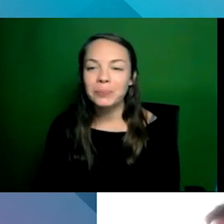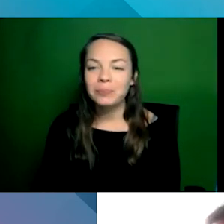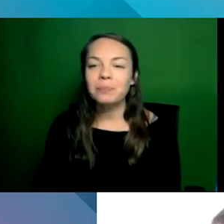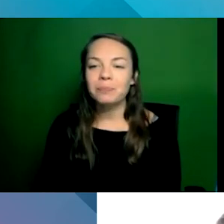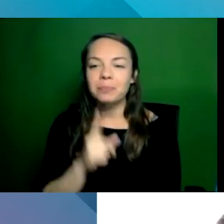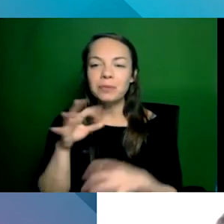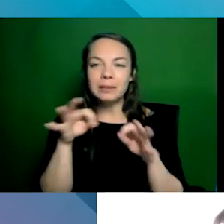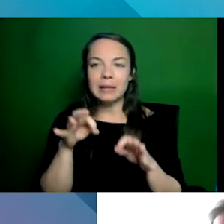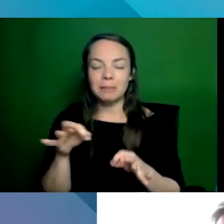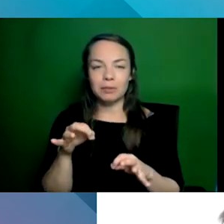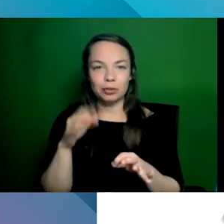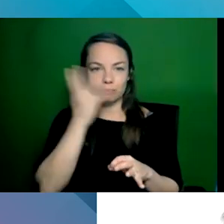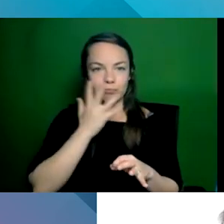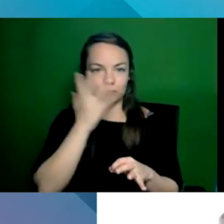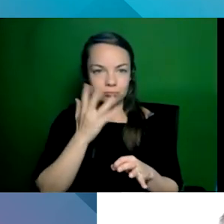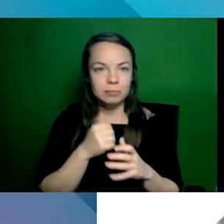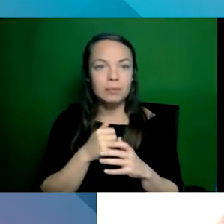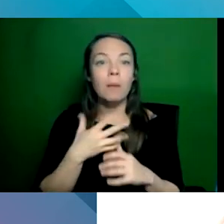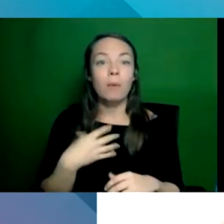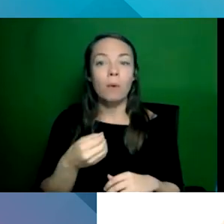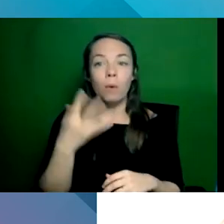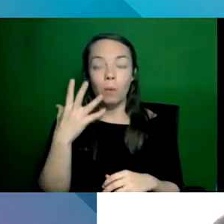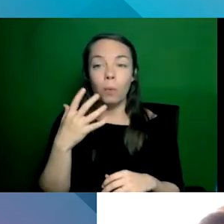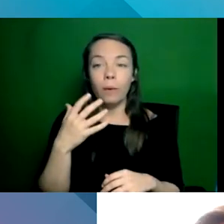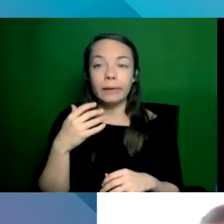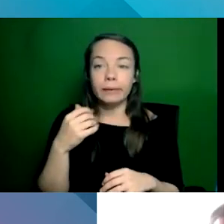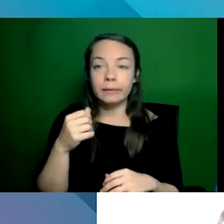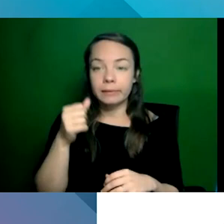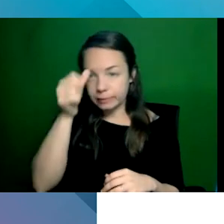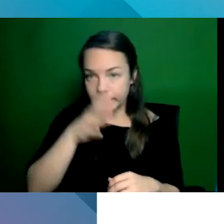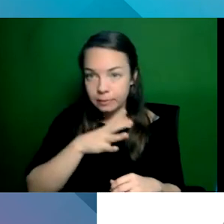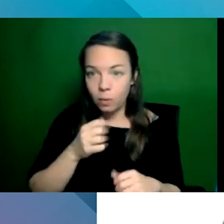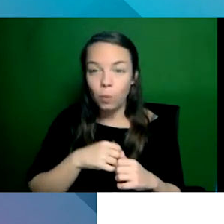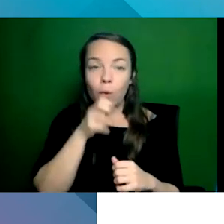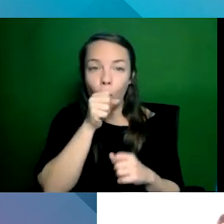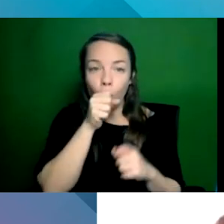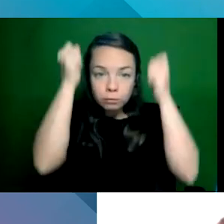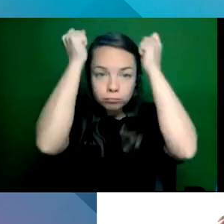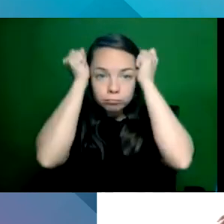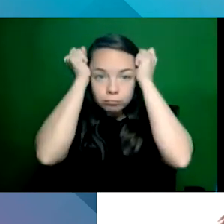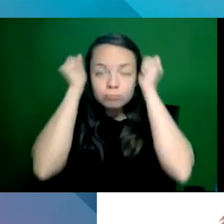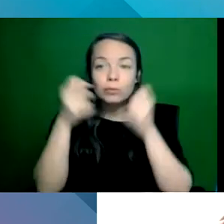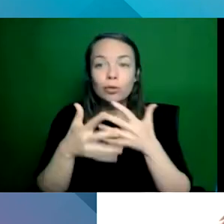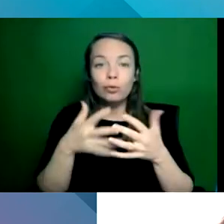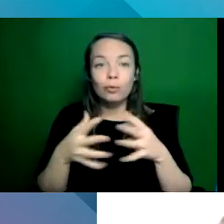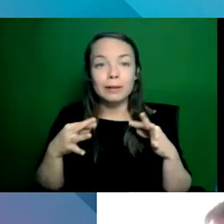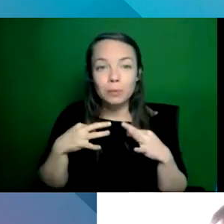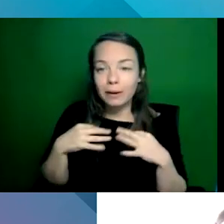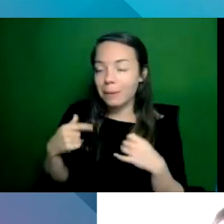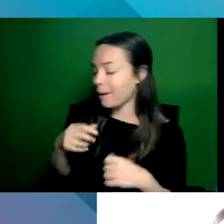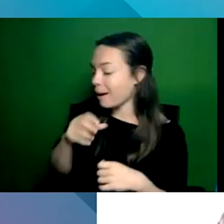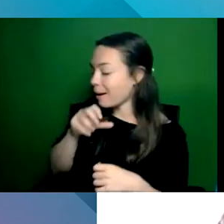me. I'm a white mask presenting guy. I'm wearing a orange beanie and a gray sweater, and I'm joined by my